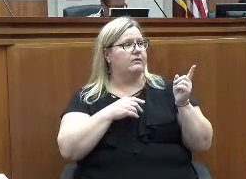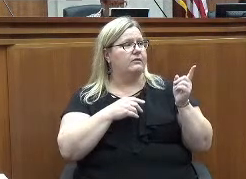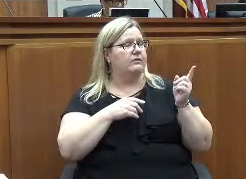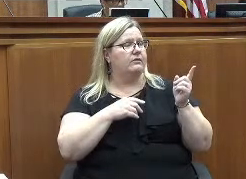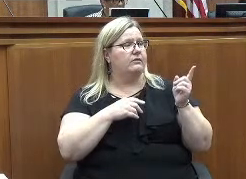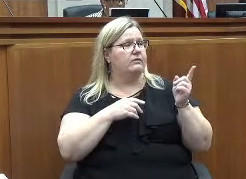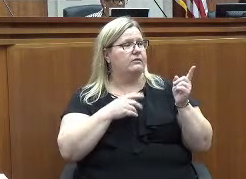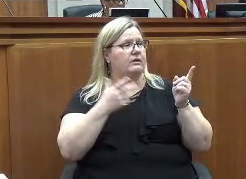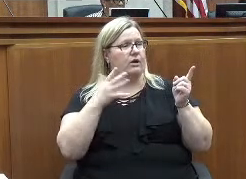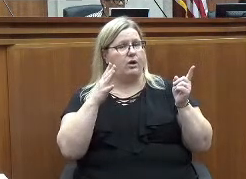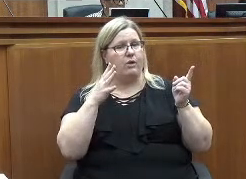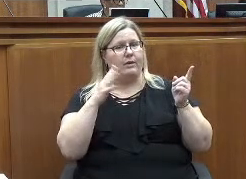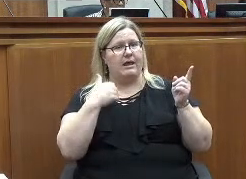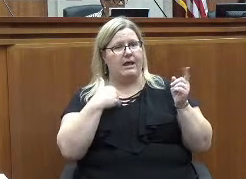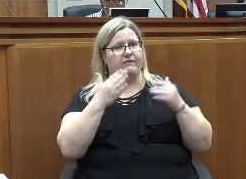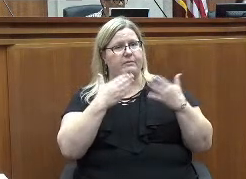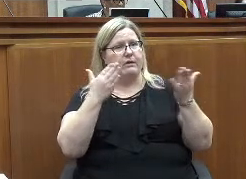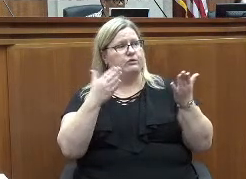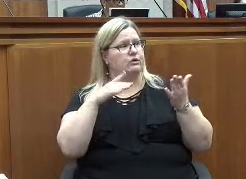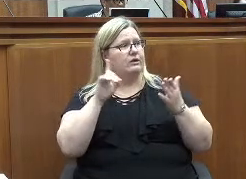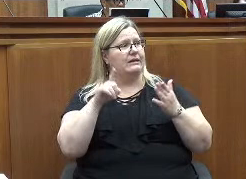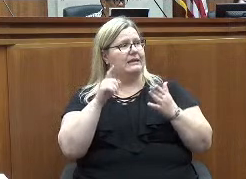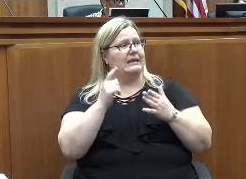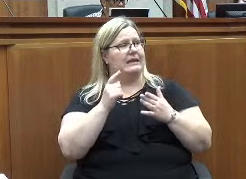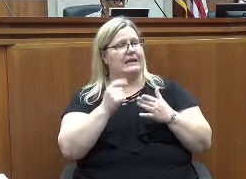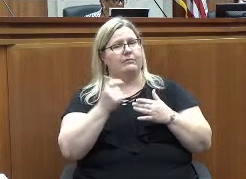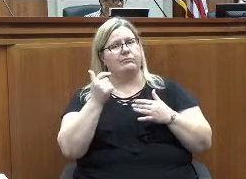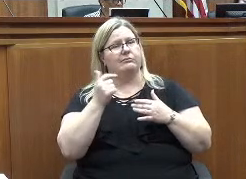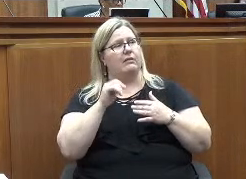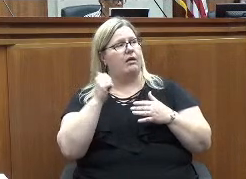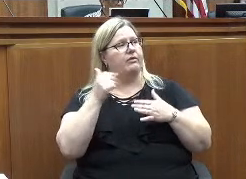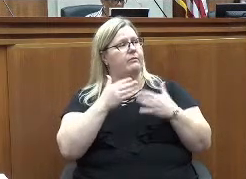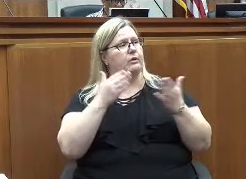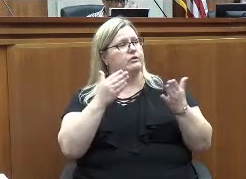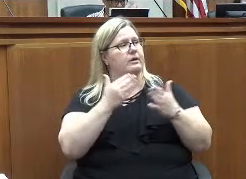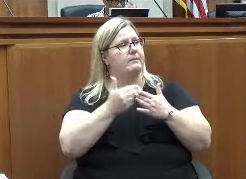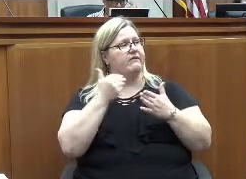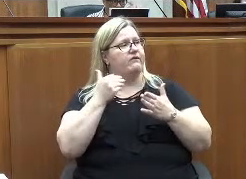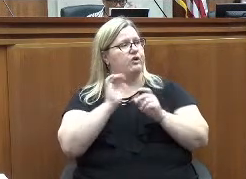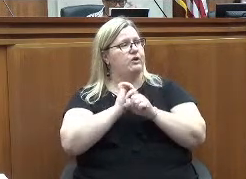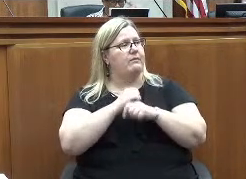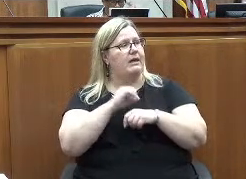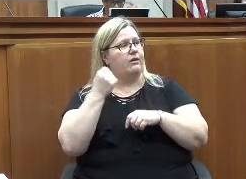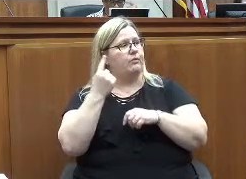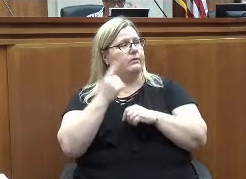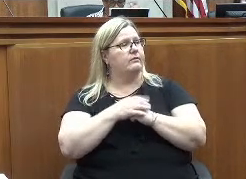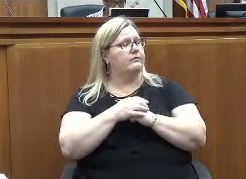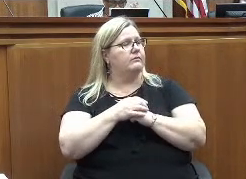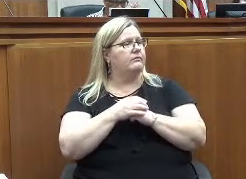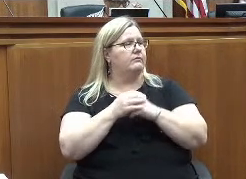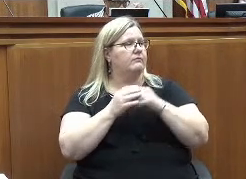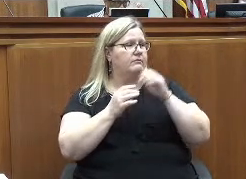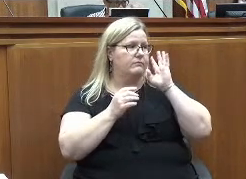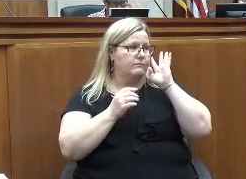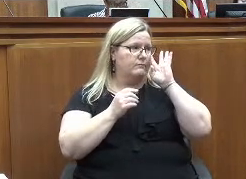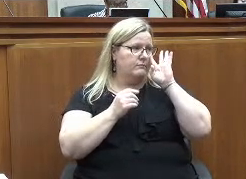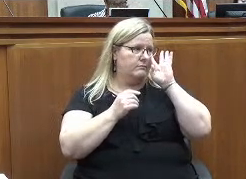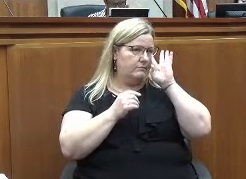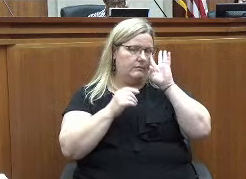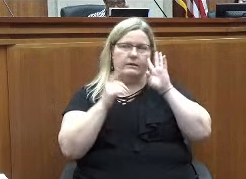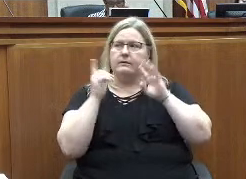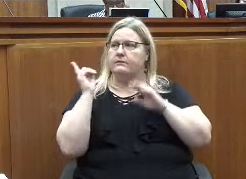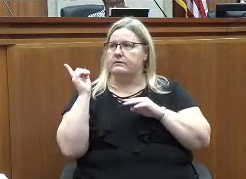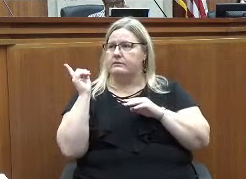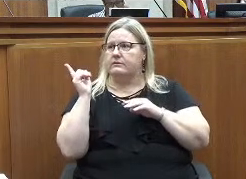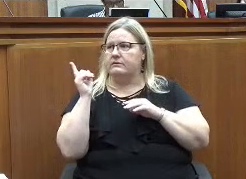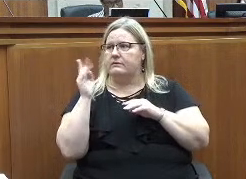already have the motion. Y'all need to dispose of that other motion before we make another one. Belinda